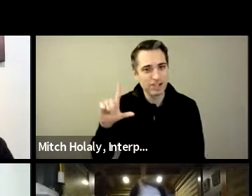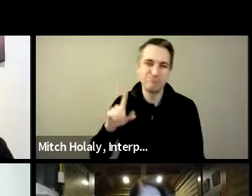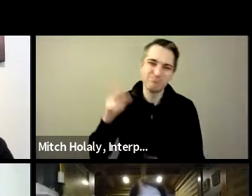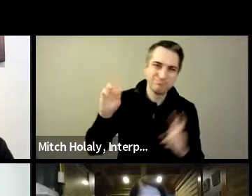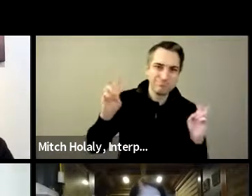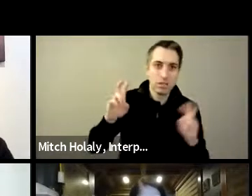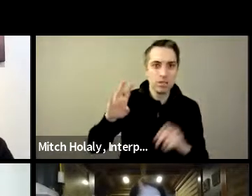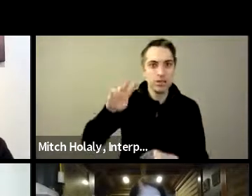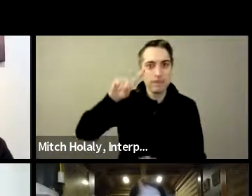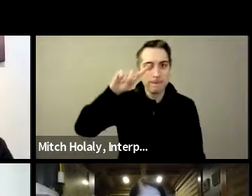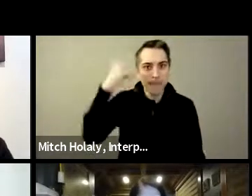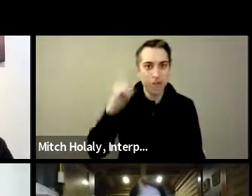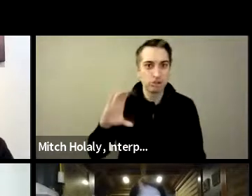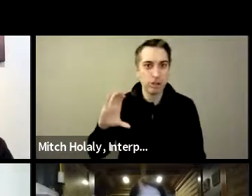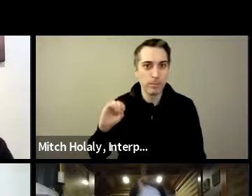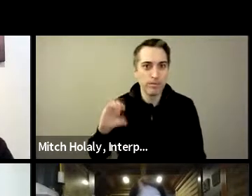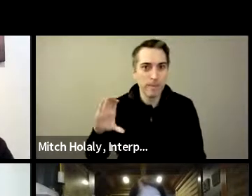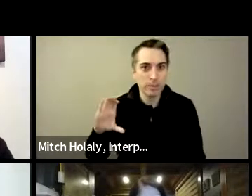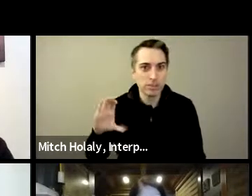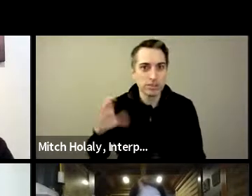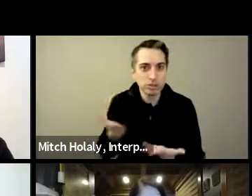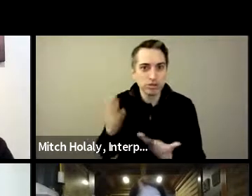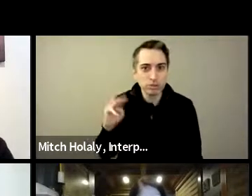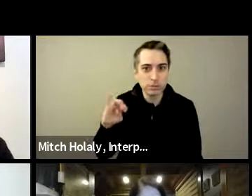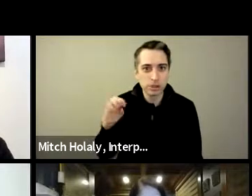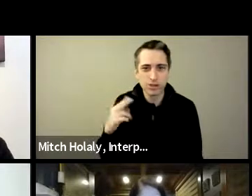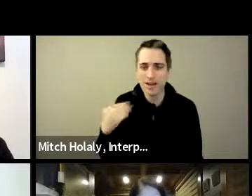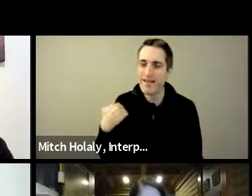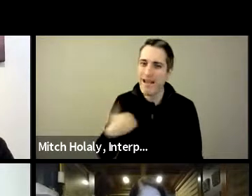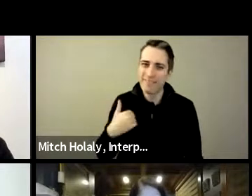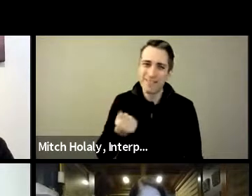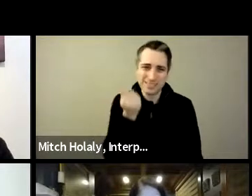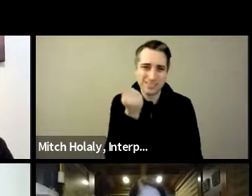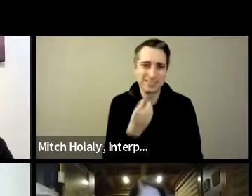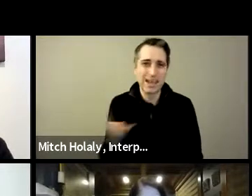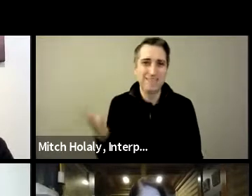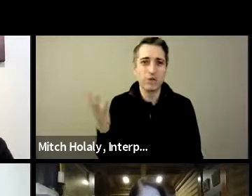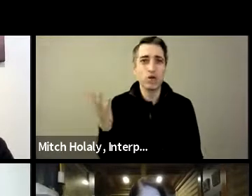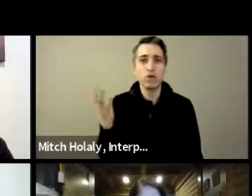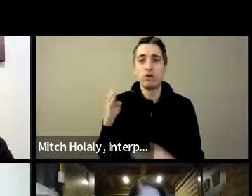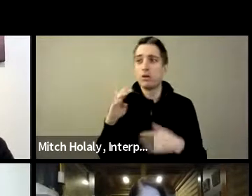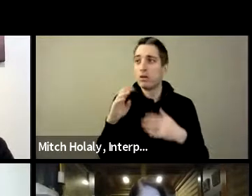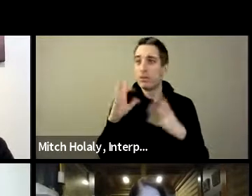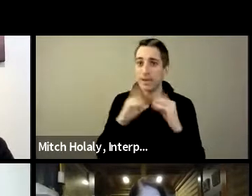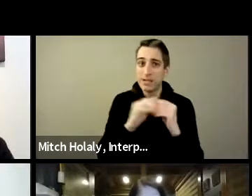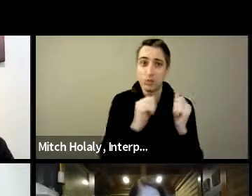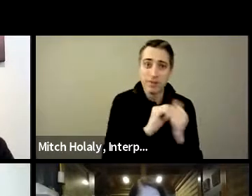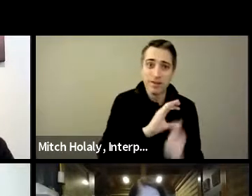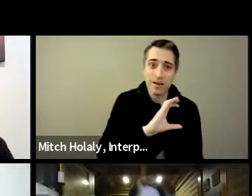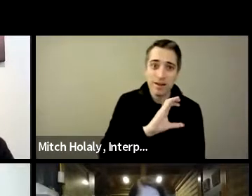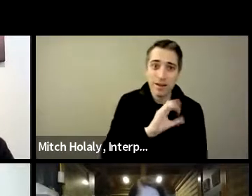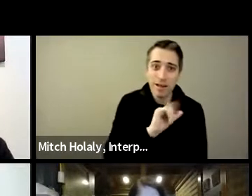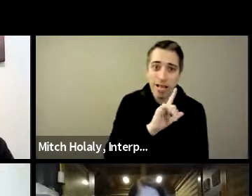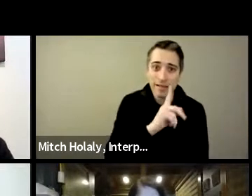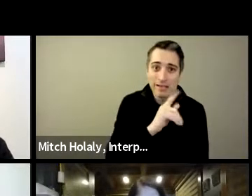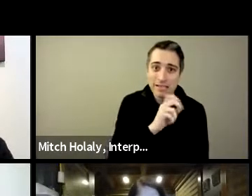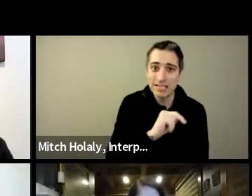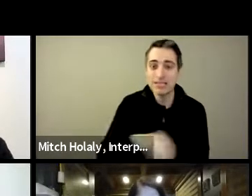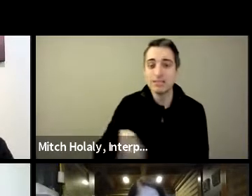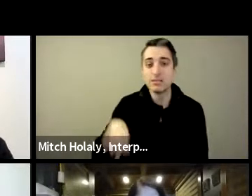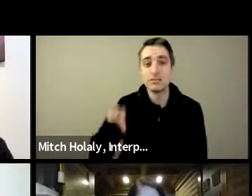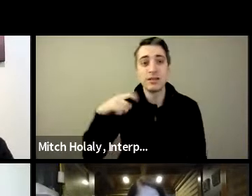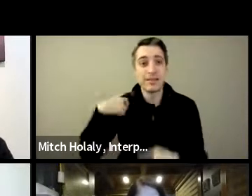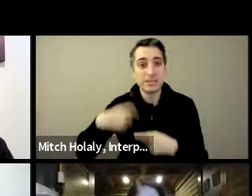Commerce. We've had several meetings with the Caldean Chamber, with the Hispanic Chamber, the Asian Chamber.